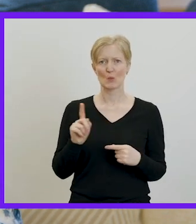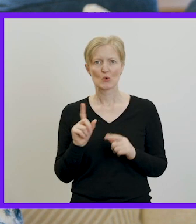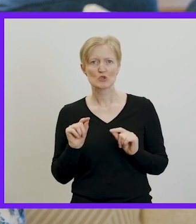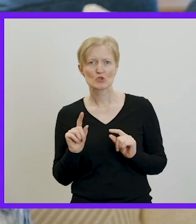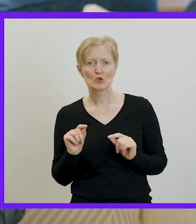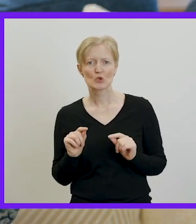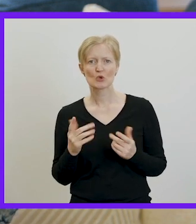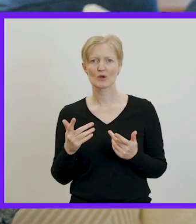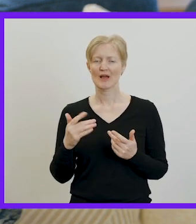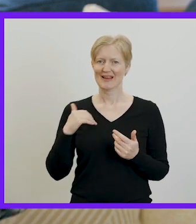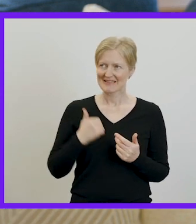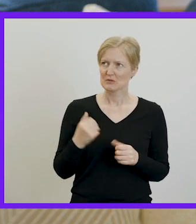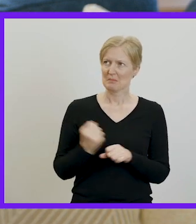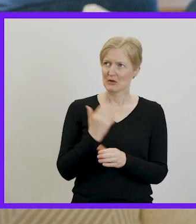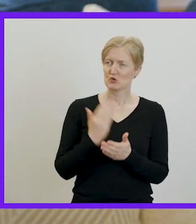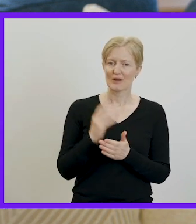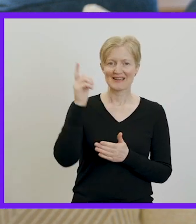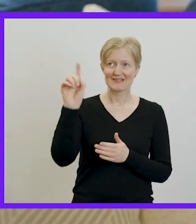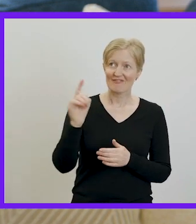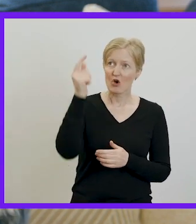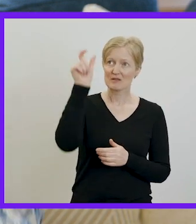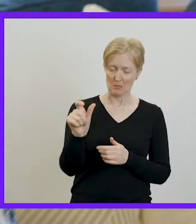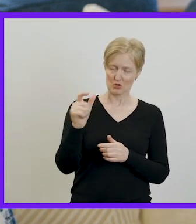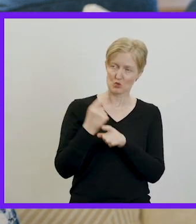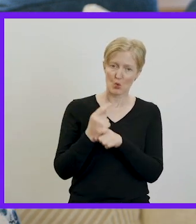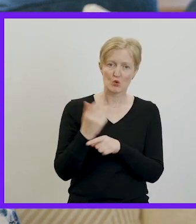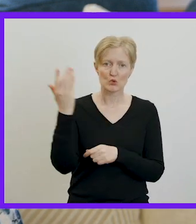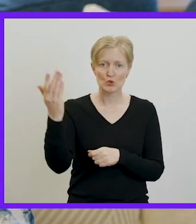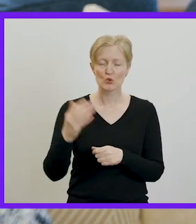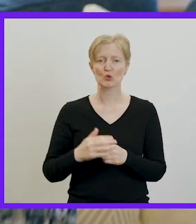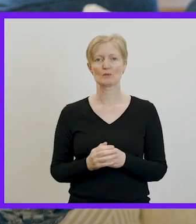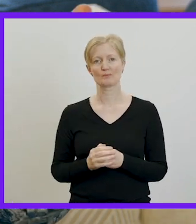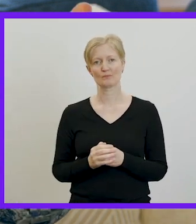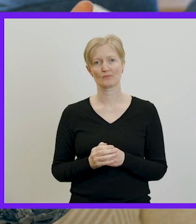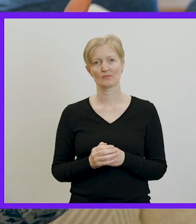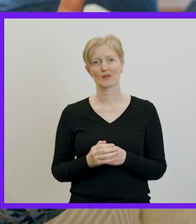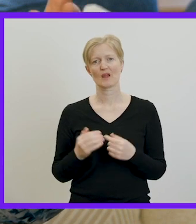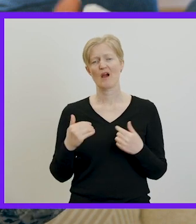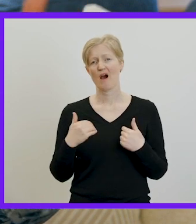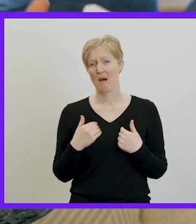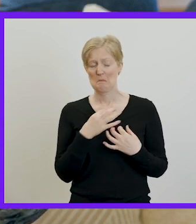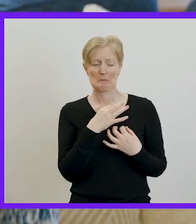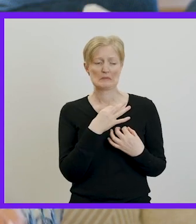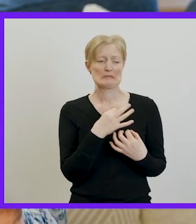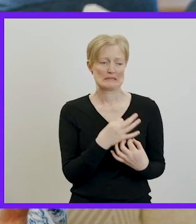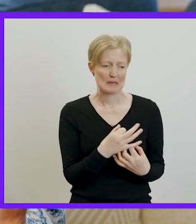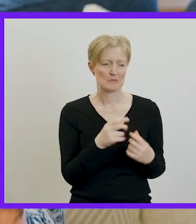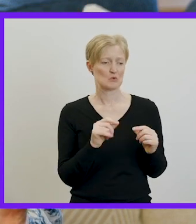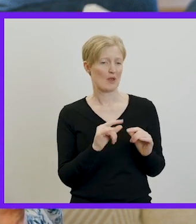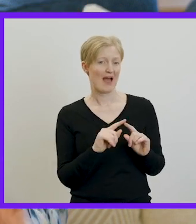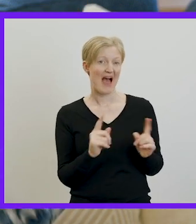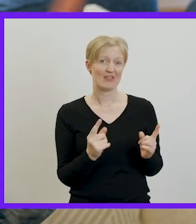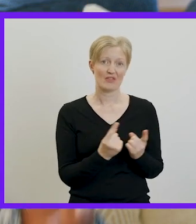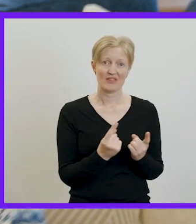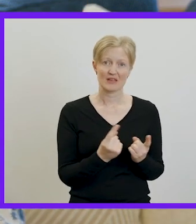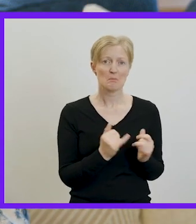up about making God the first person that I go to. I have all these other temptations of